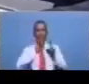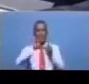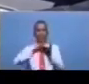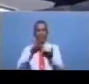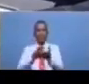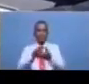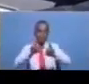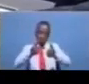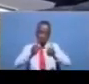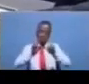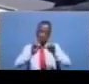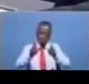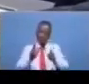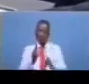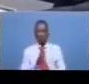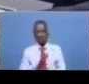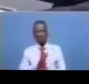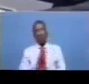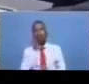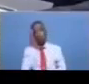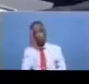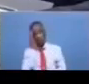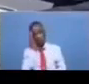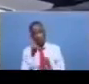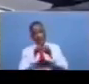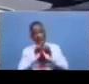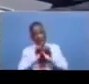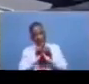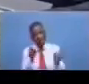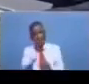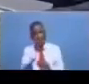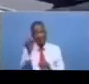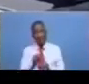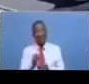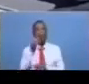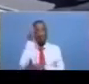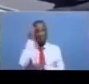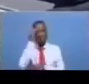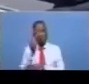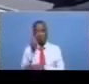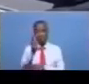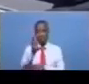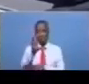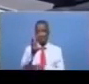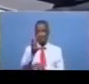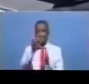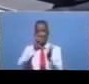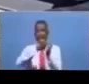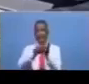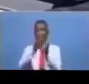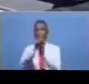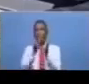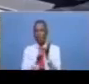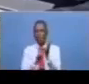legal learning, and we are all very familiar with that. But we are also aware of Section 26 of the Evidence Act,